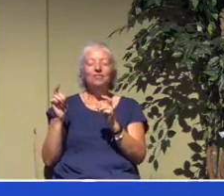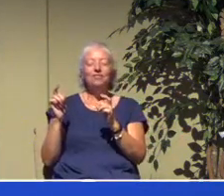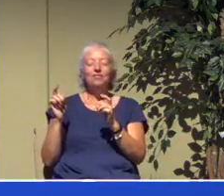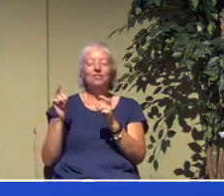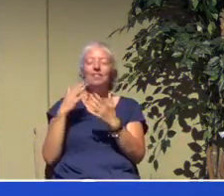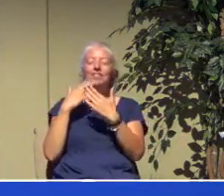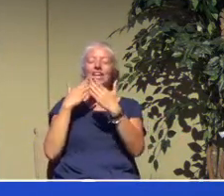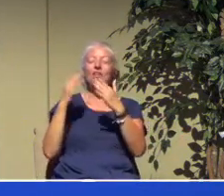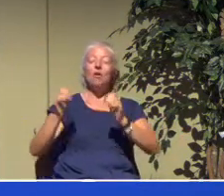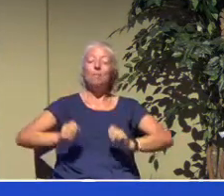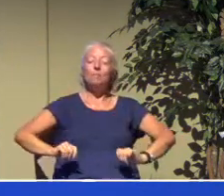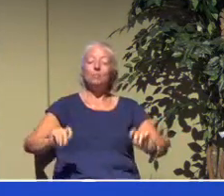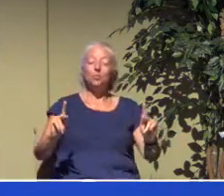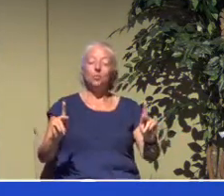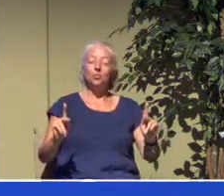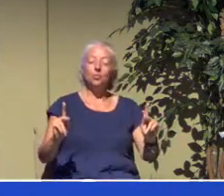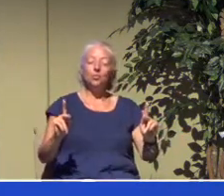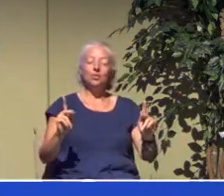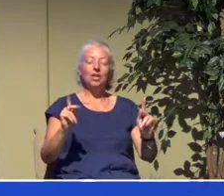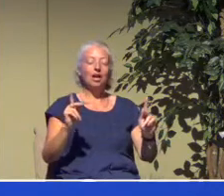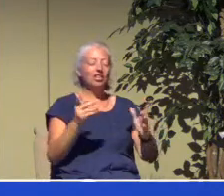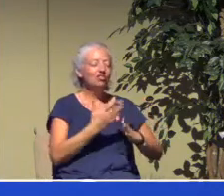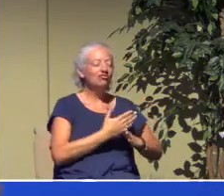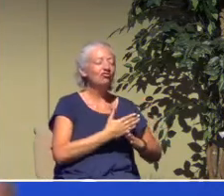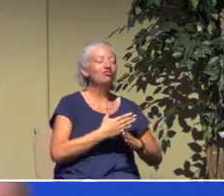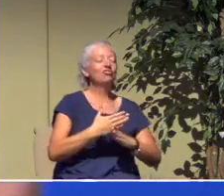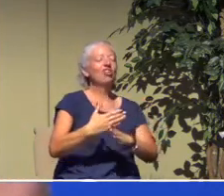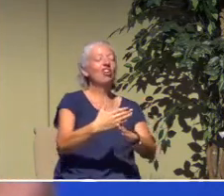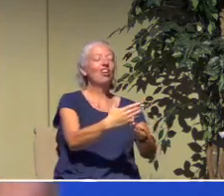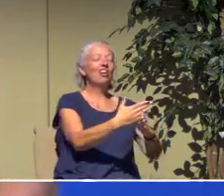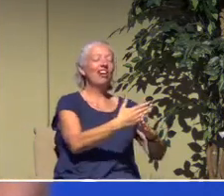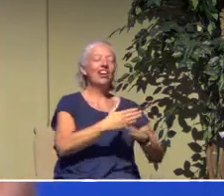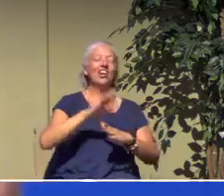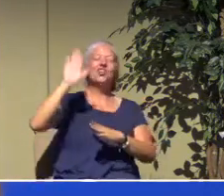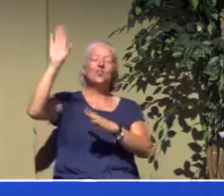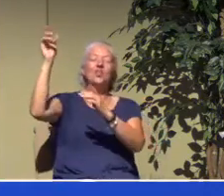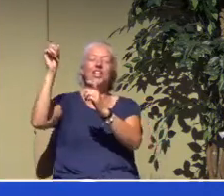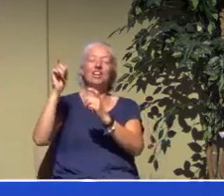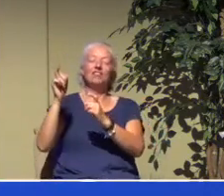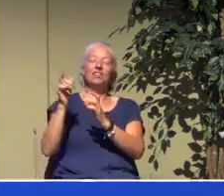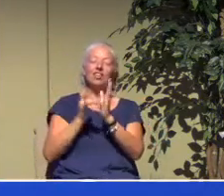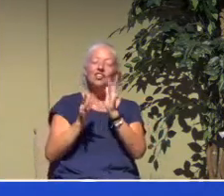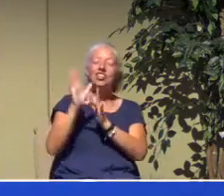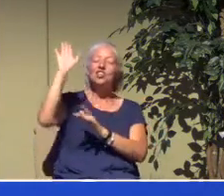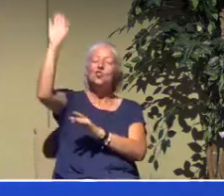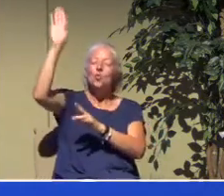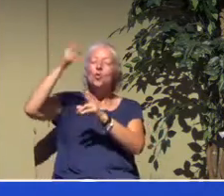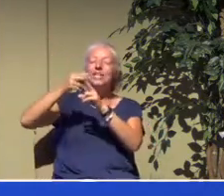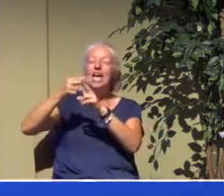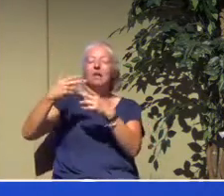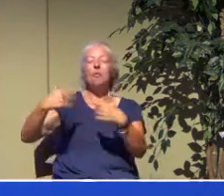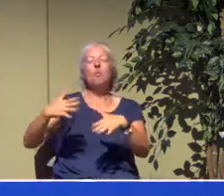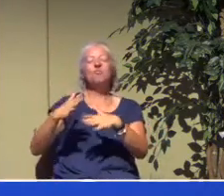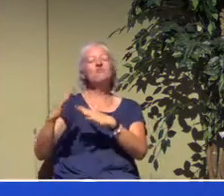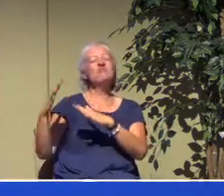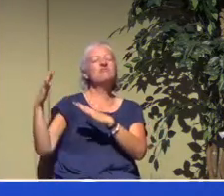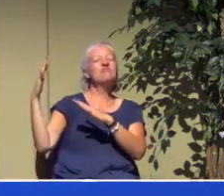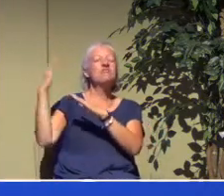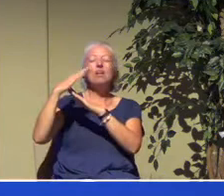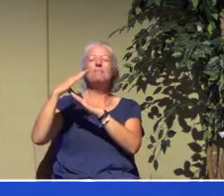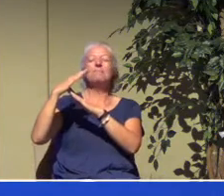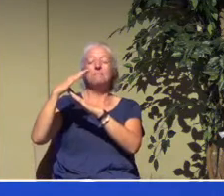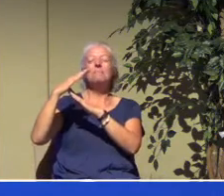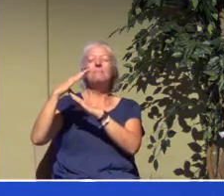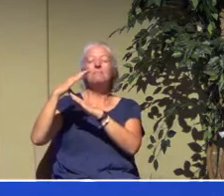the opportunity that we have to share in that gift. Jesus, your name is the name. And